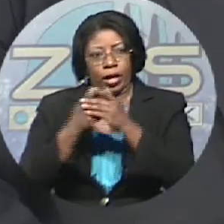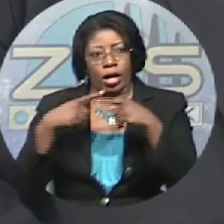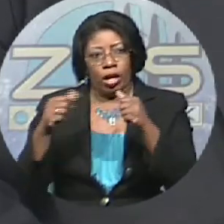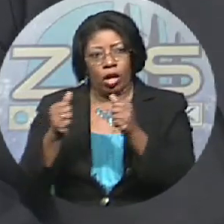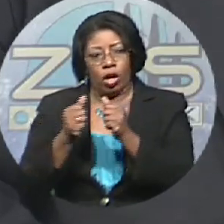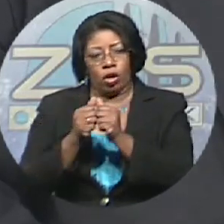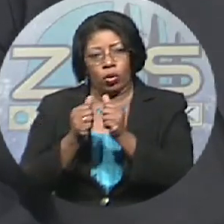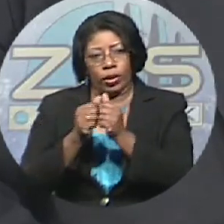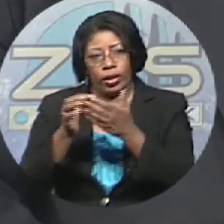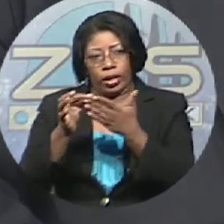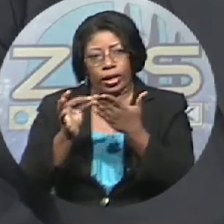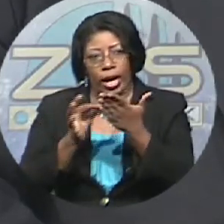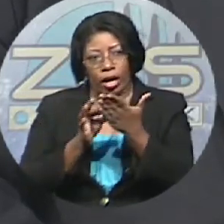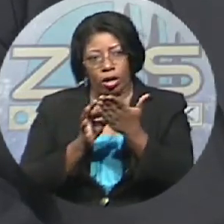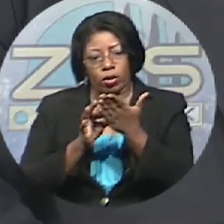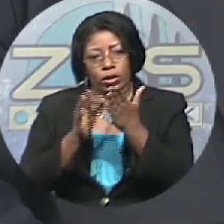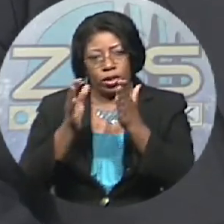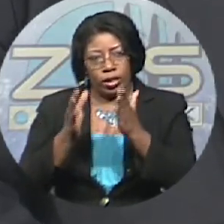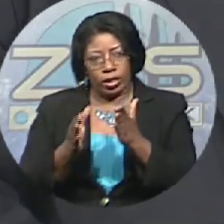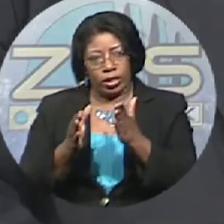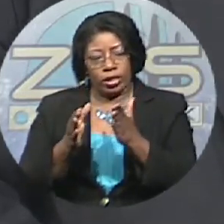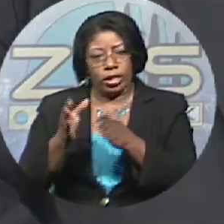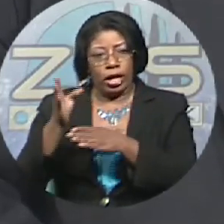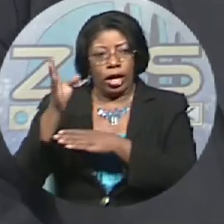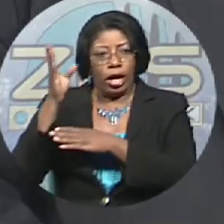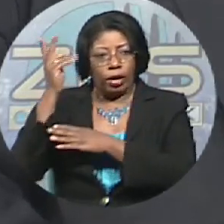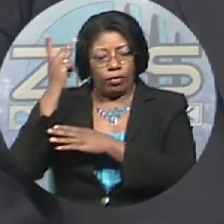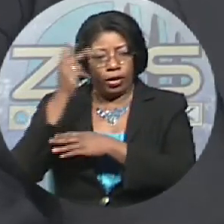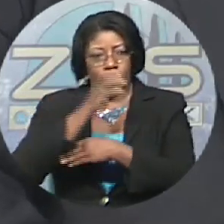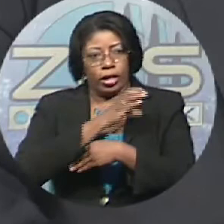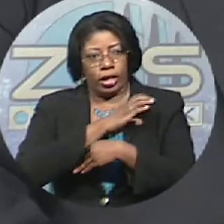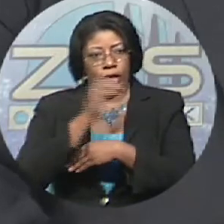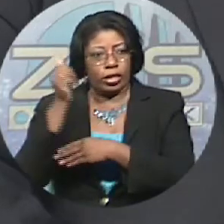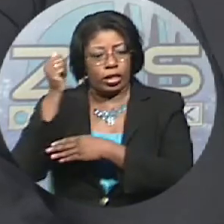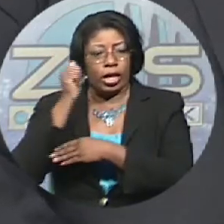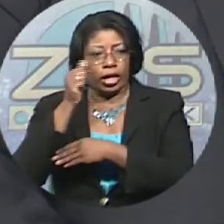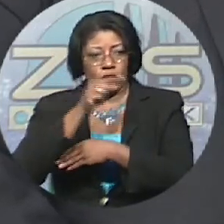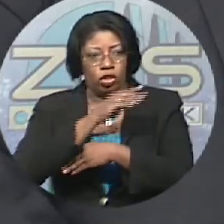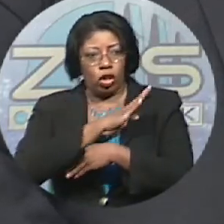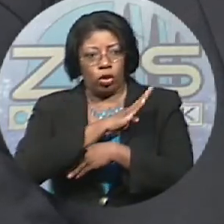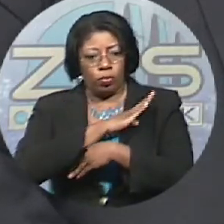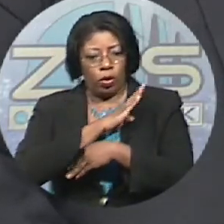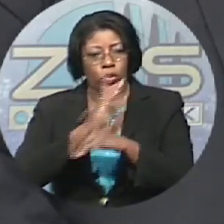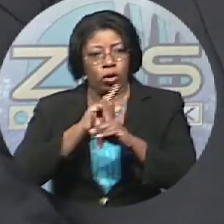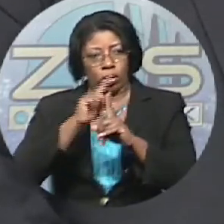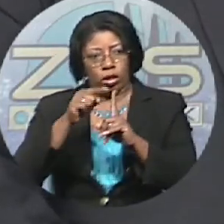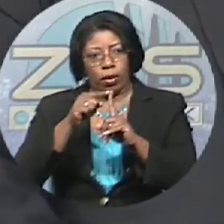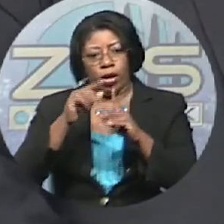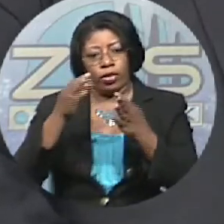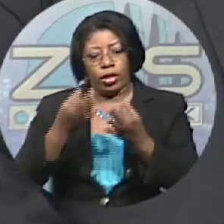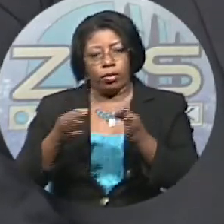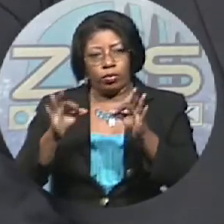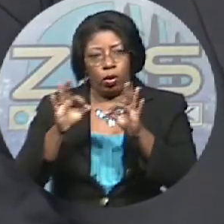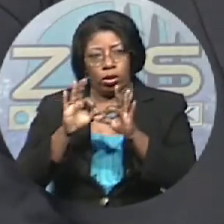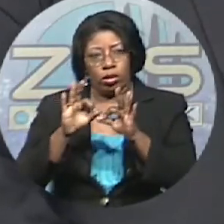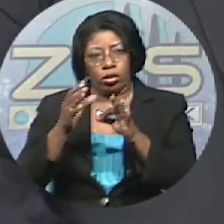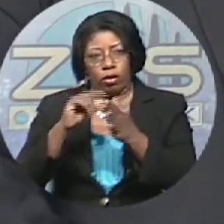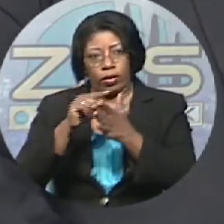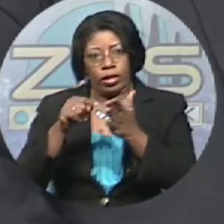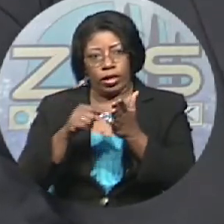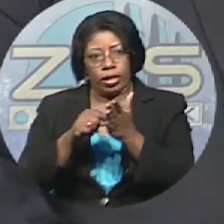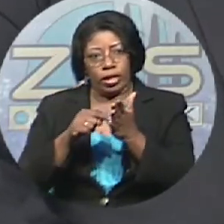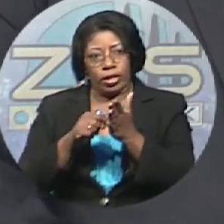with chartered accountants Philip Galanis and Gowan Bo, underscored the importance of the legislation, especially as the group